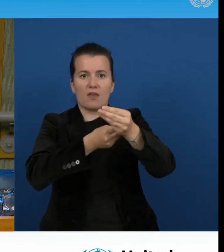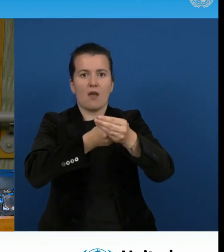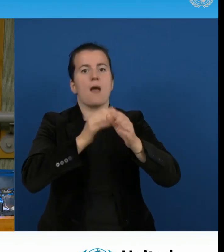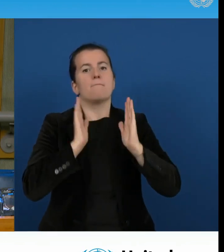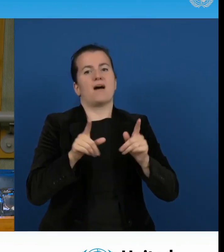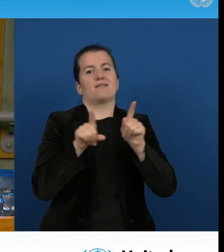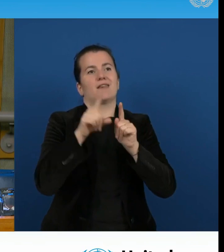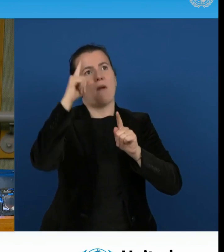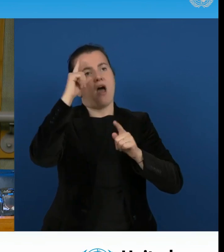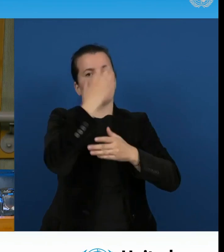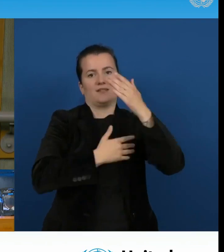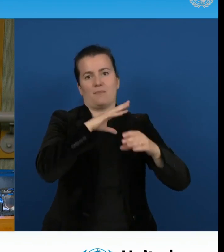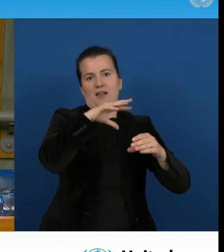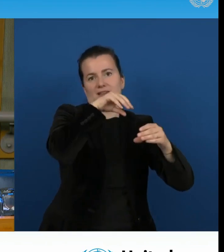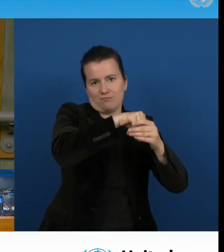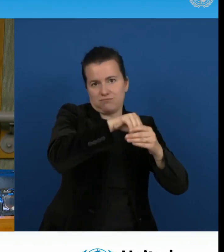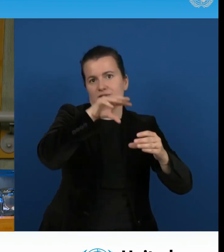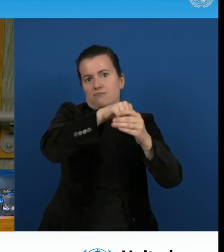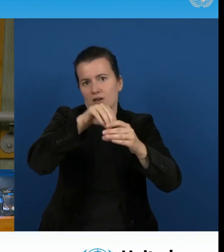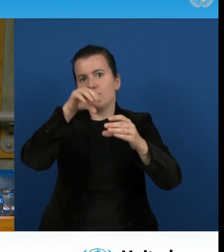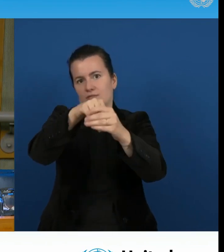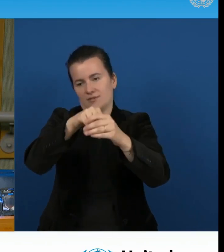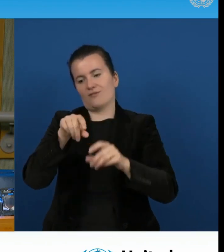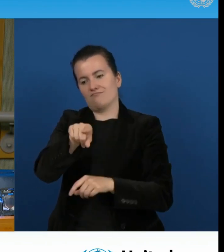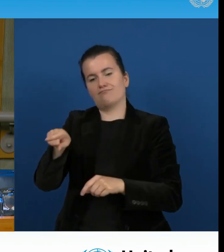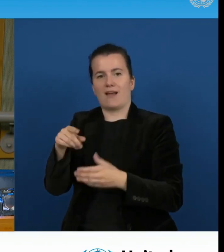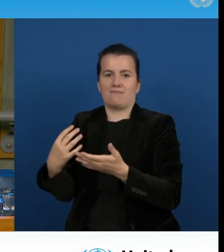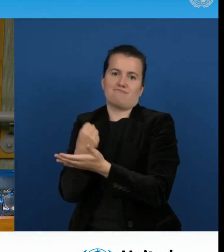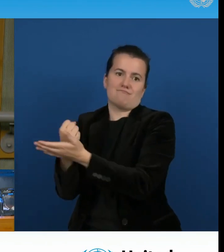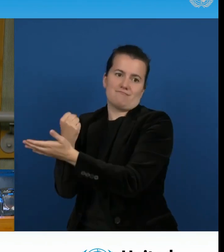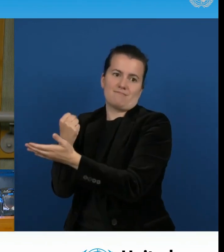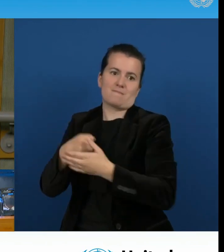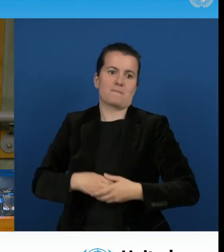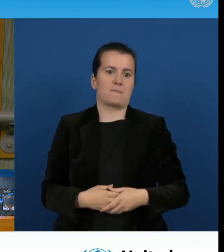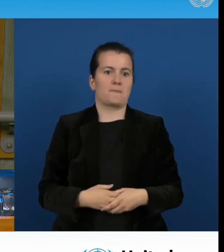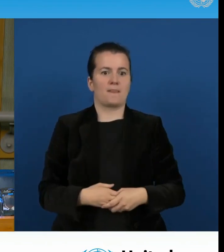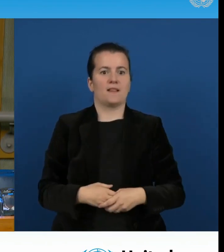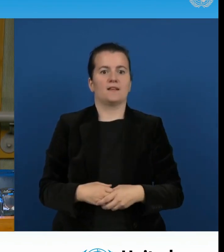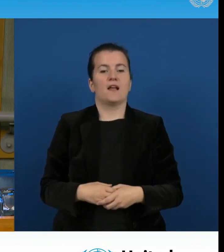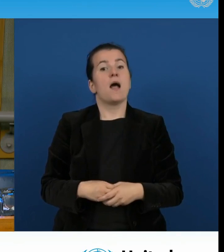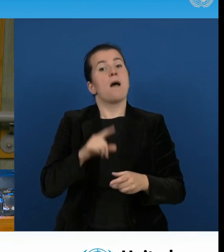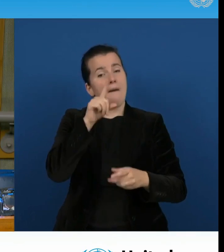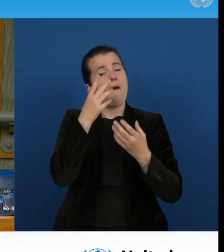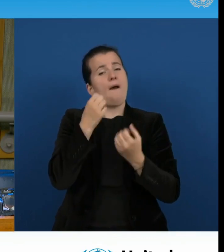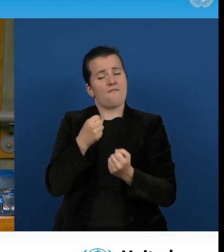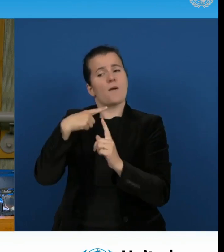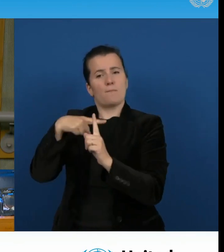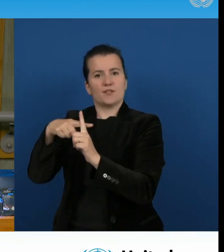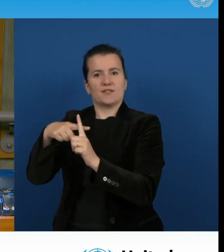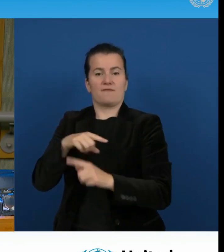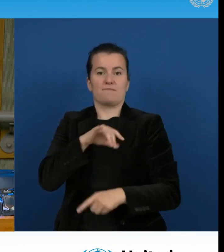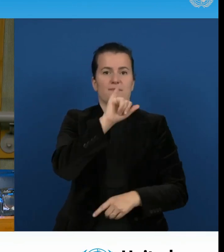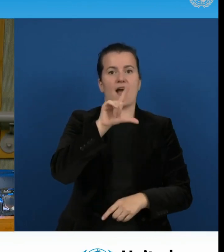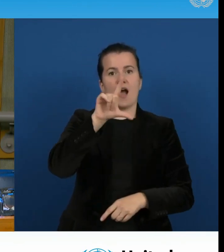I'm pleased to share with you the multi-pronged positive actions which are contributing to a move in the right direction. The ILO collaboration with private